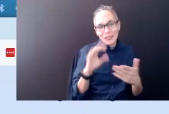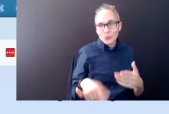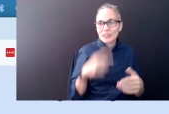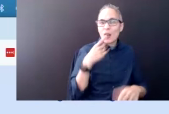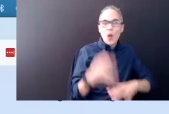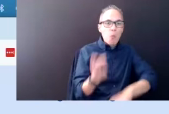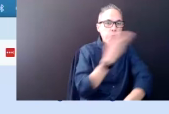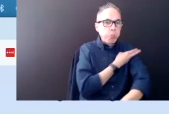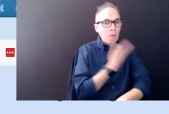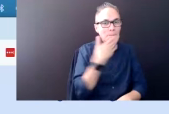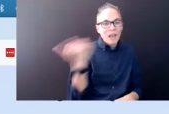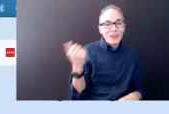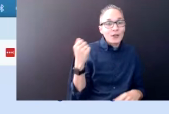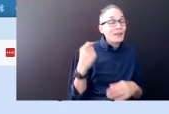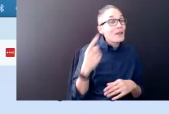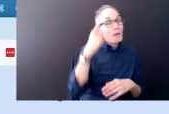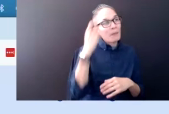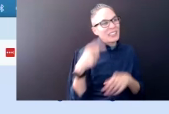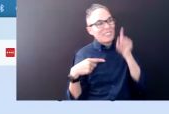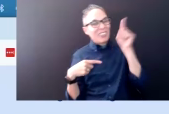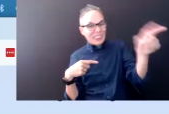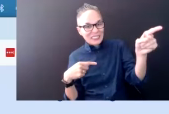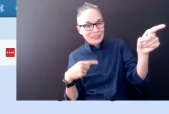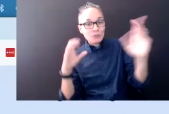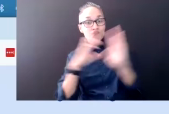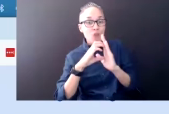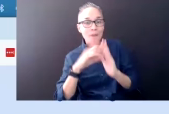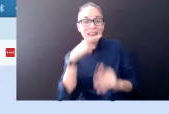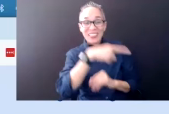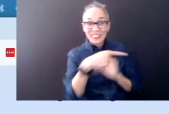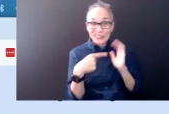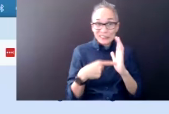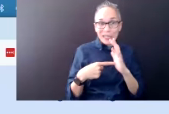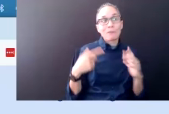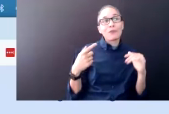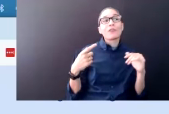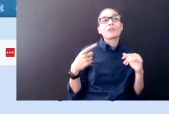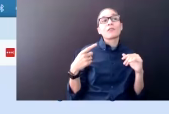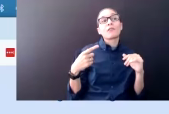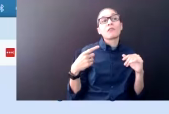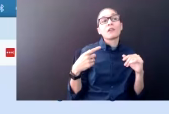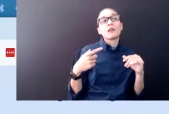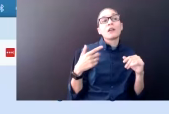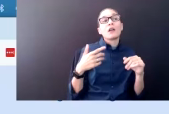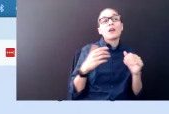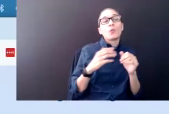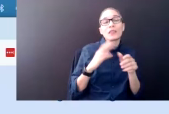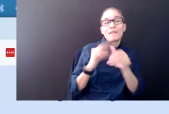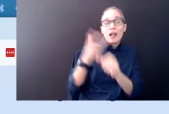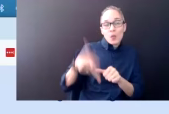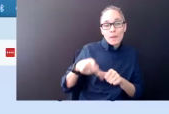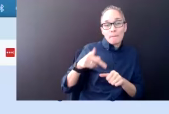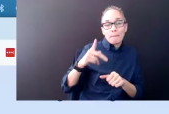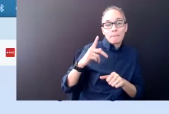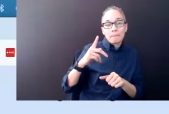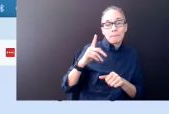it was. And the reason it was is because of this particular example of the both the follow-up behavior when